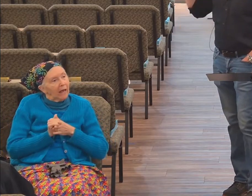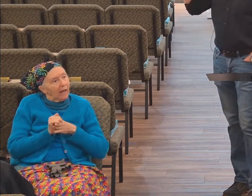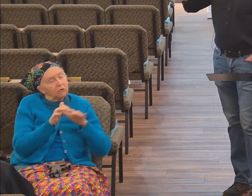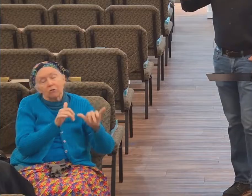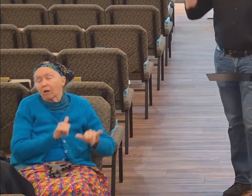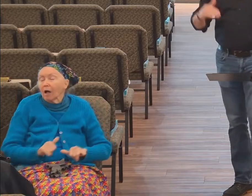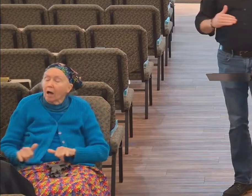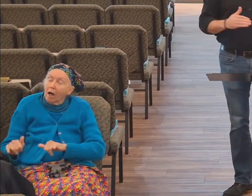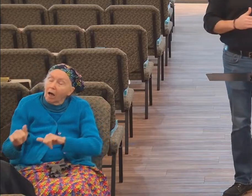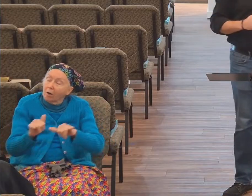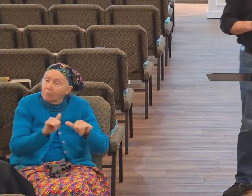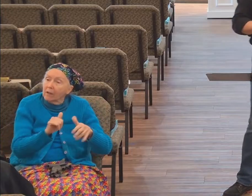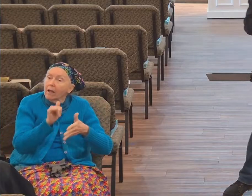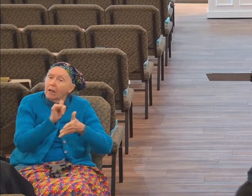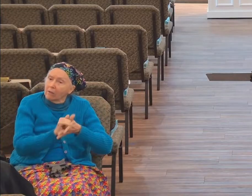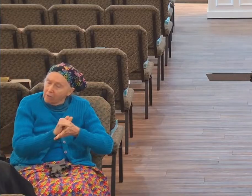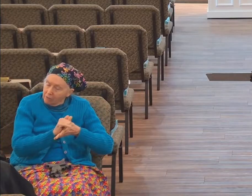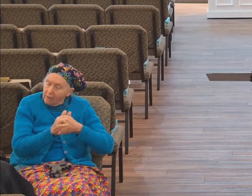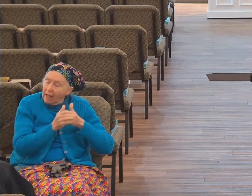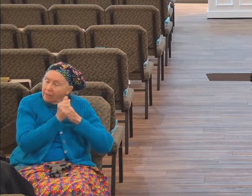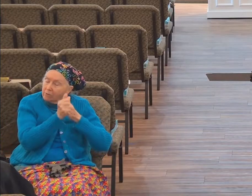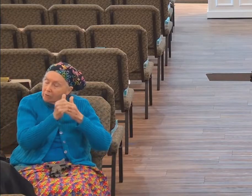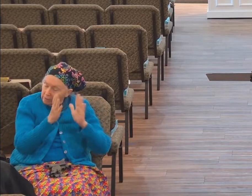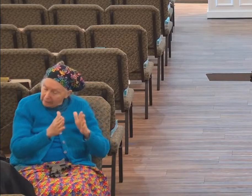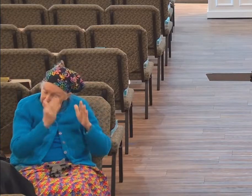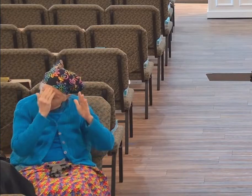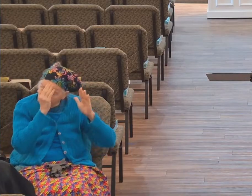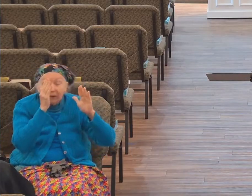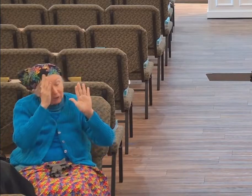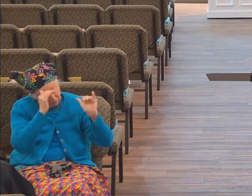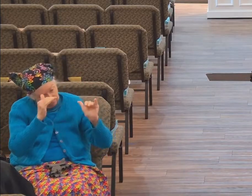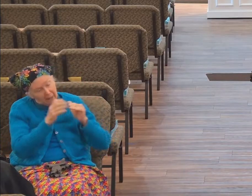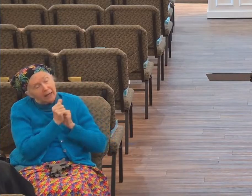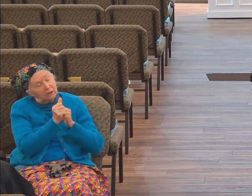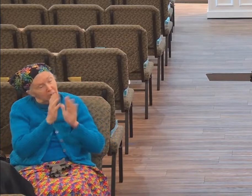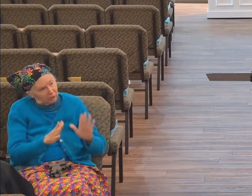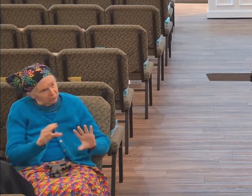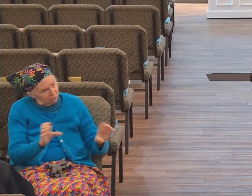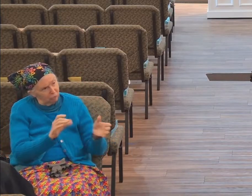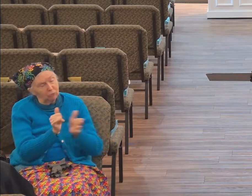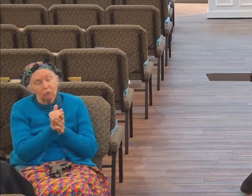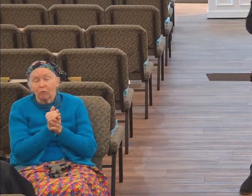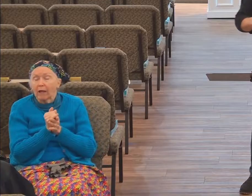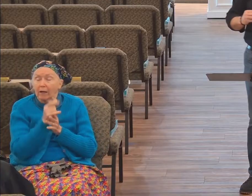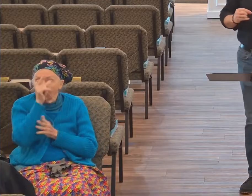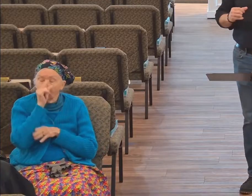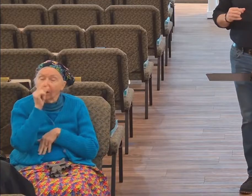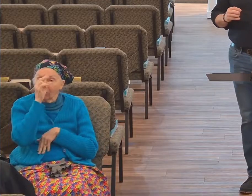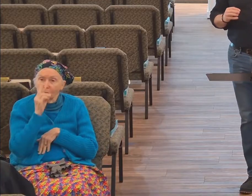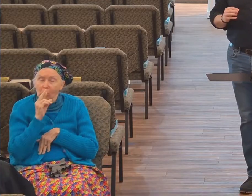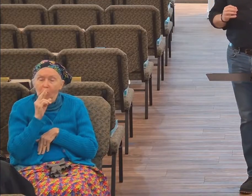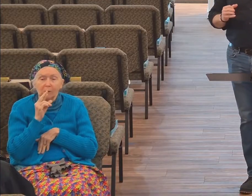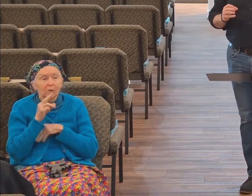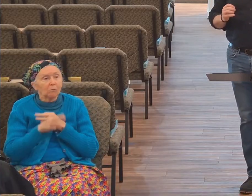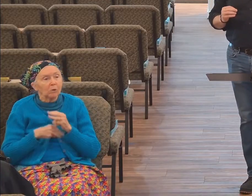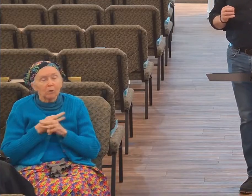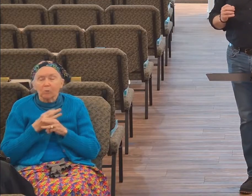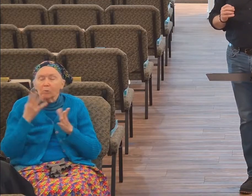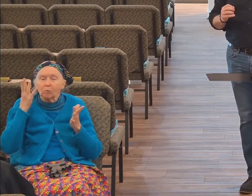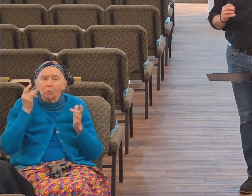was what leadership was. That was expected in the Greco-Roman world, okay? Why are we talking about